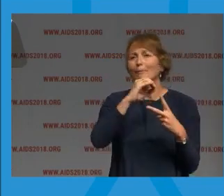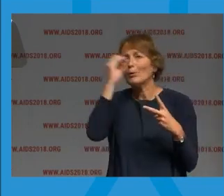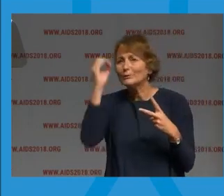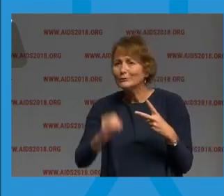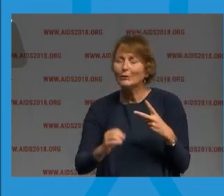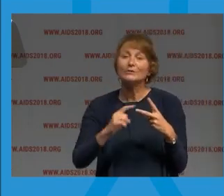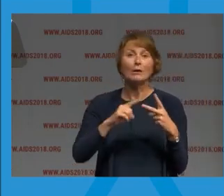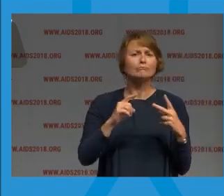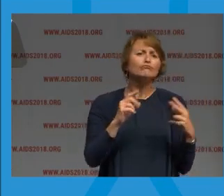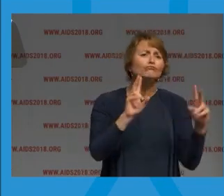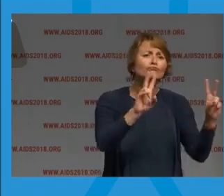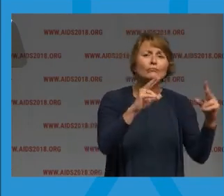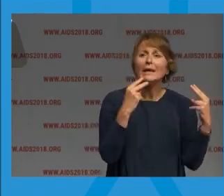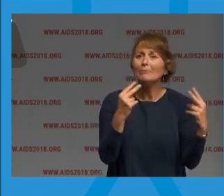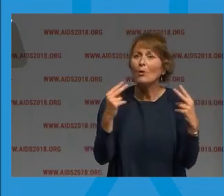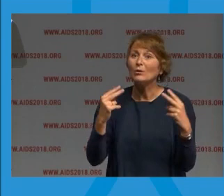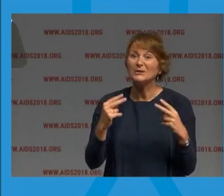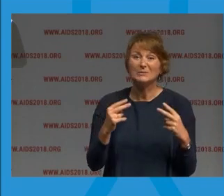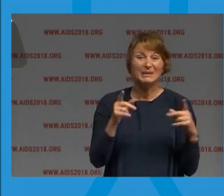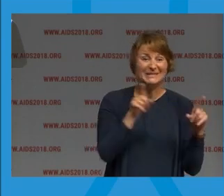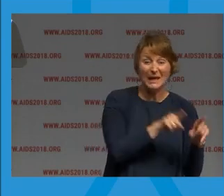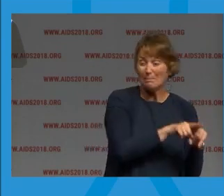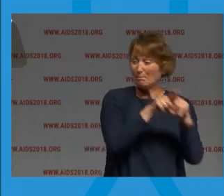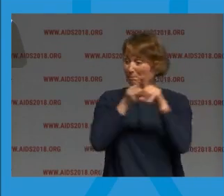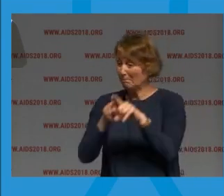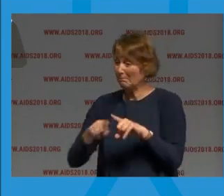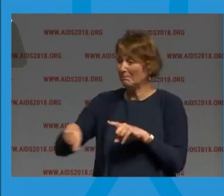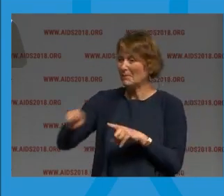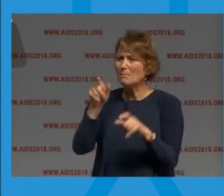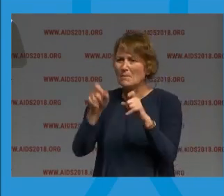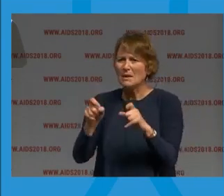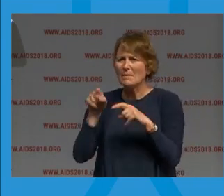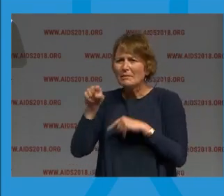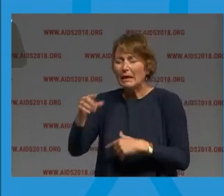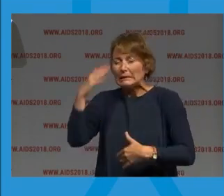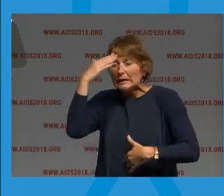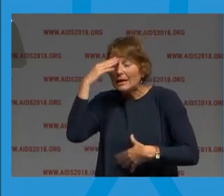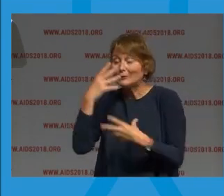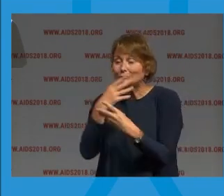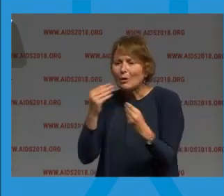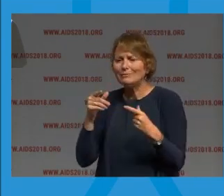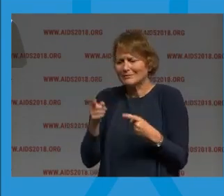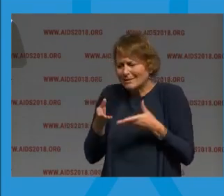important, but not as important as treating people as people.